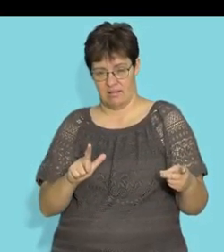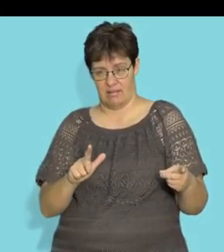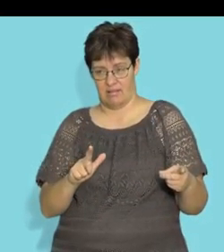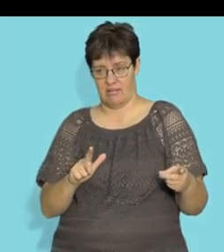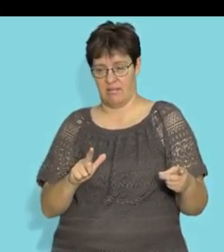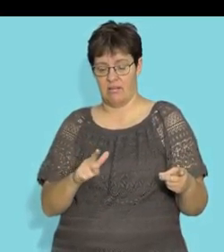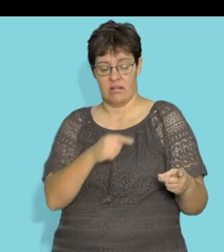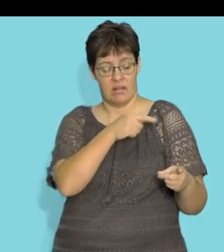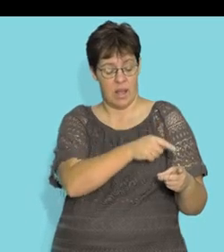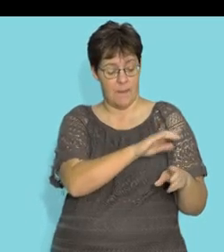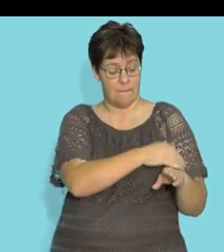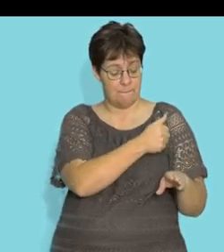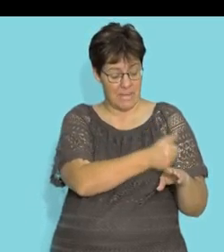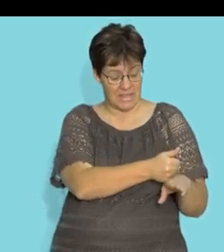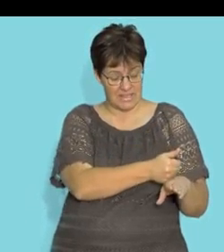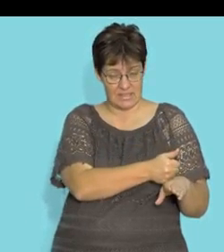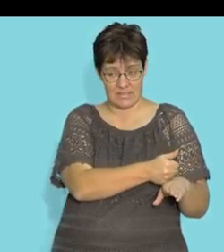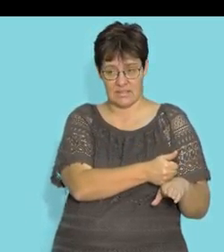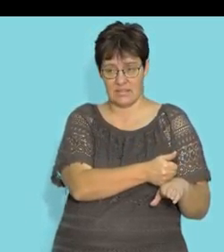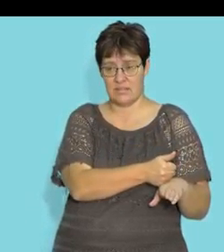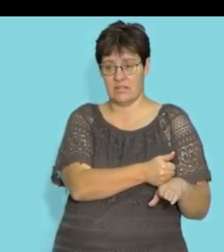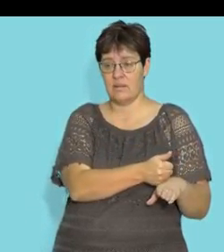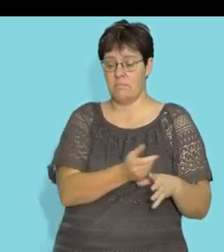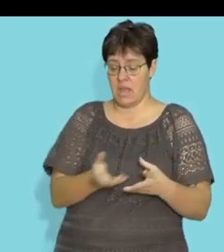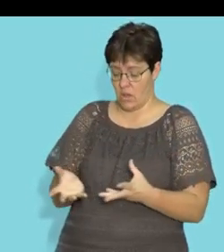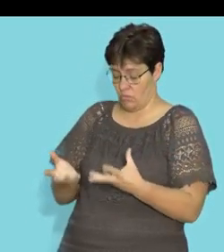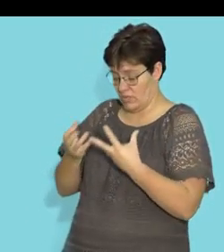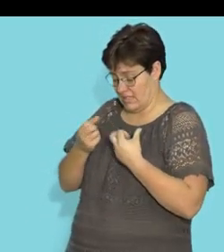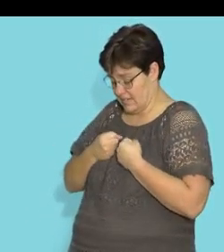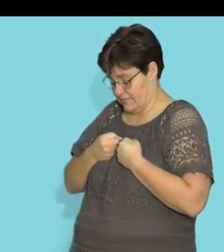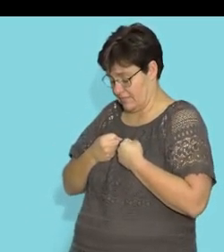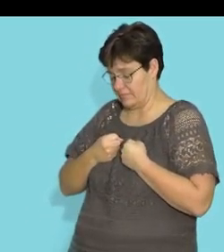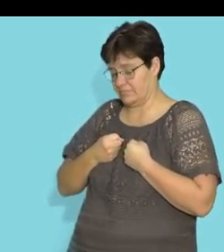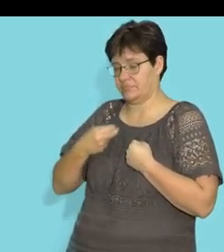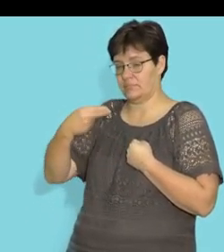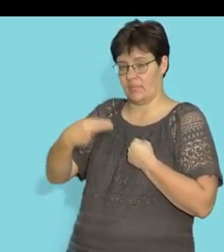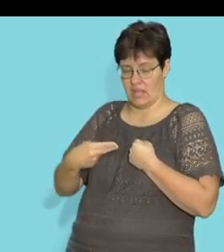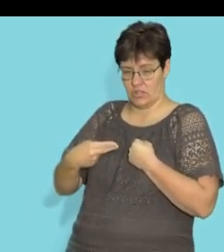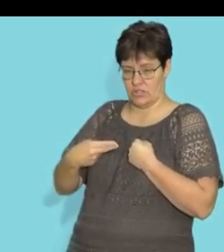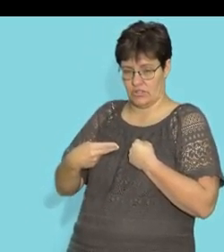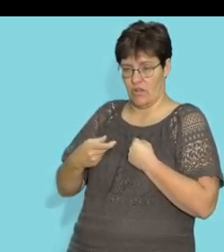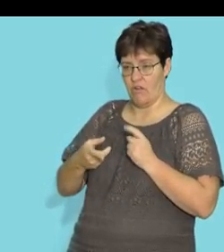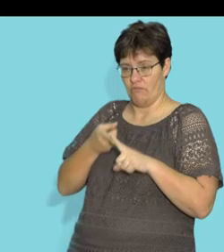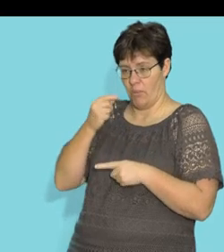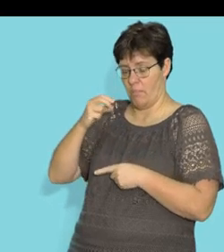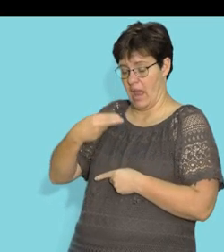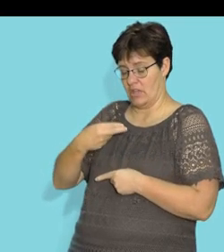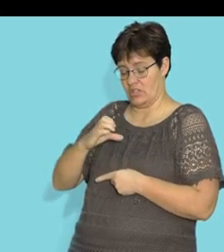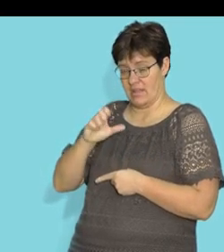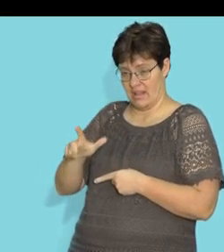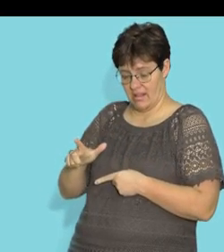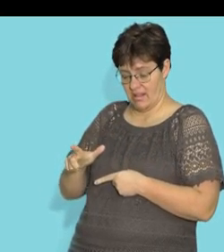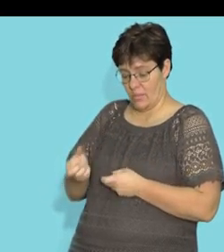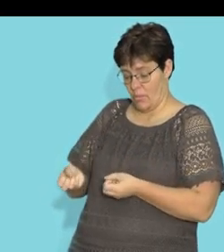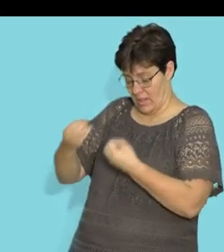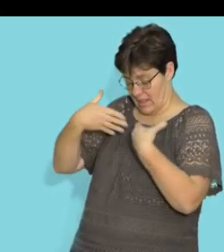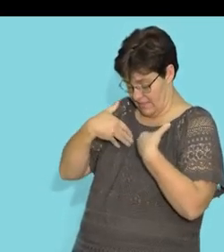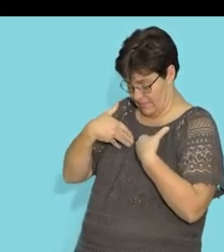acid. And if we look at sodium hydroxide, which is a strong base, if we have this strong base